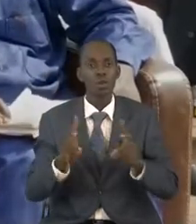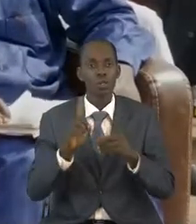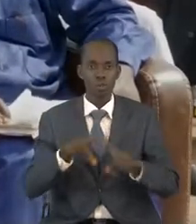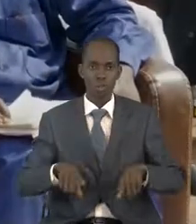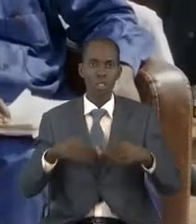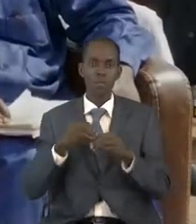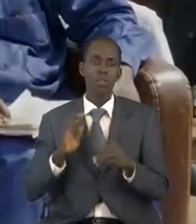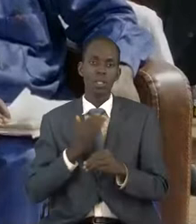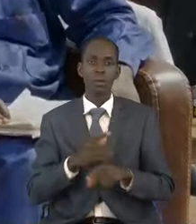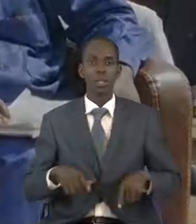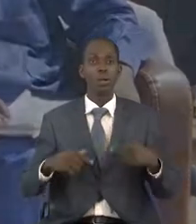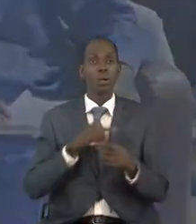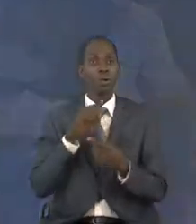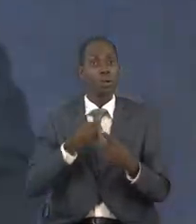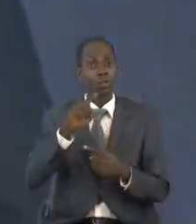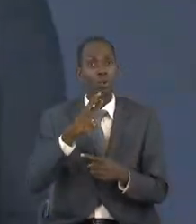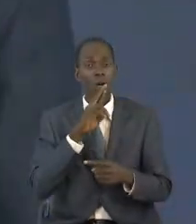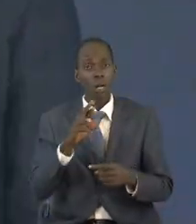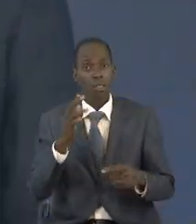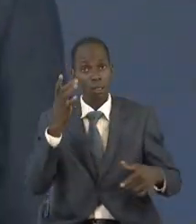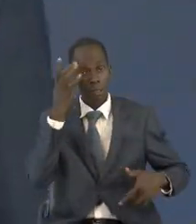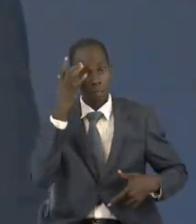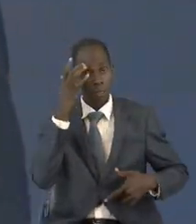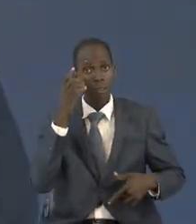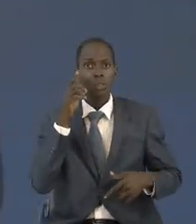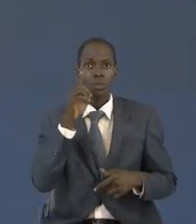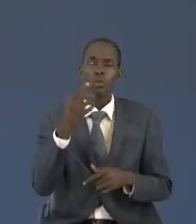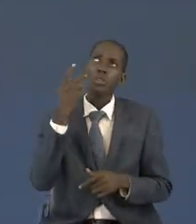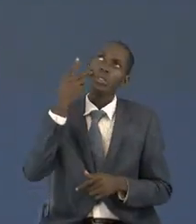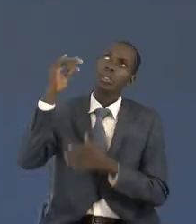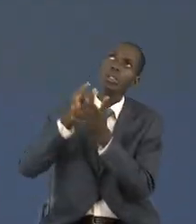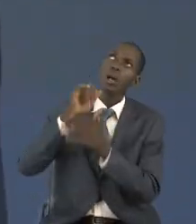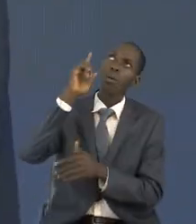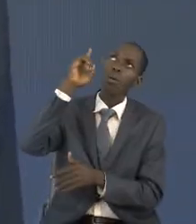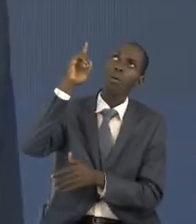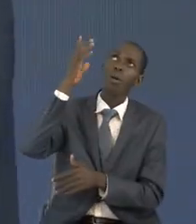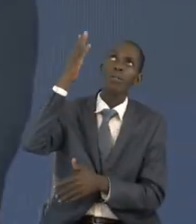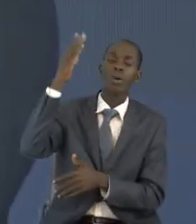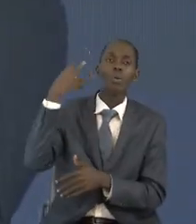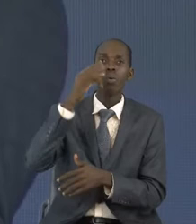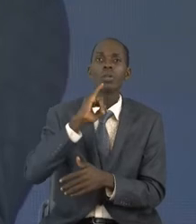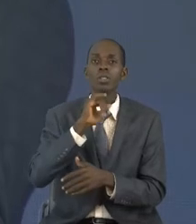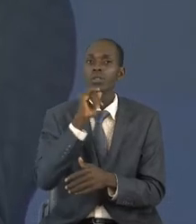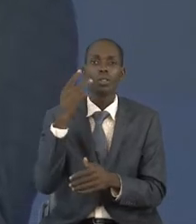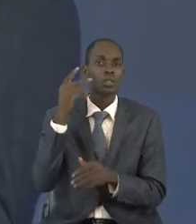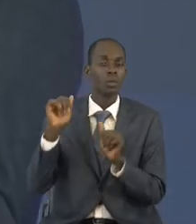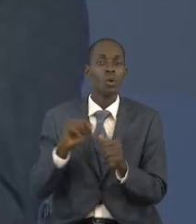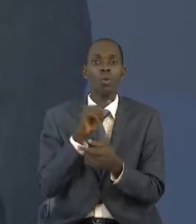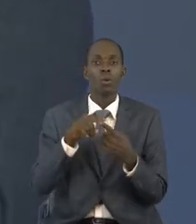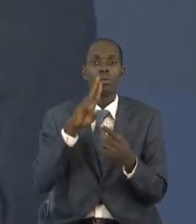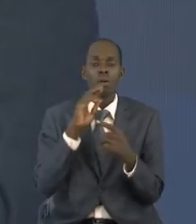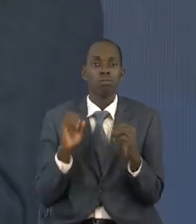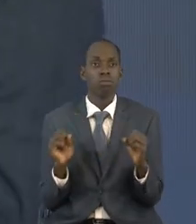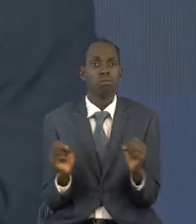you're sick, you see him who is invisible. When you are terrified, and